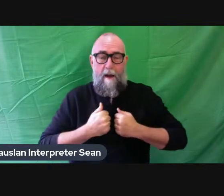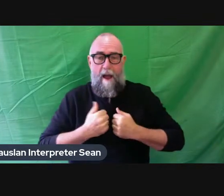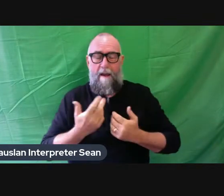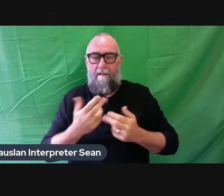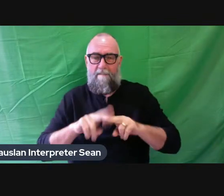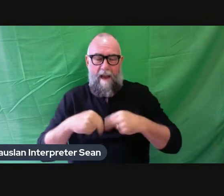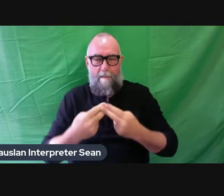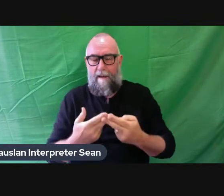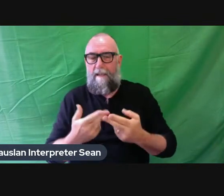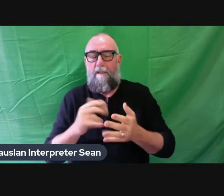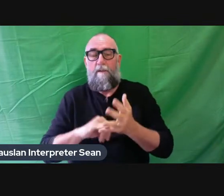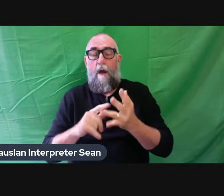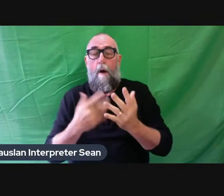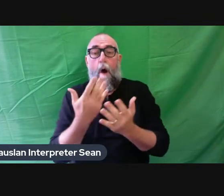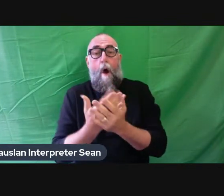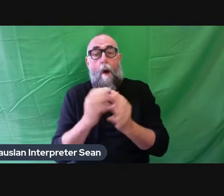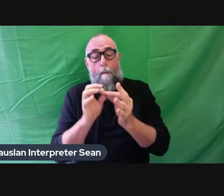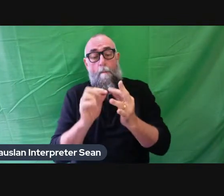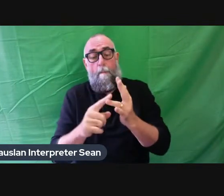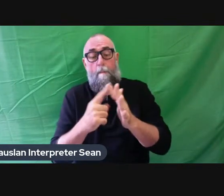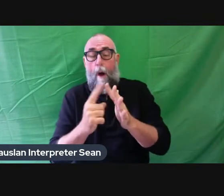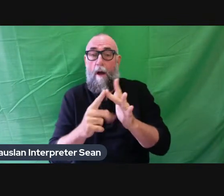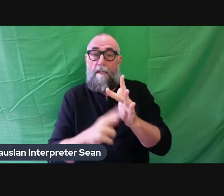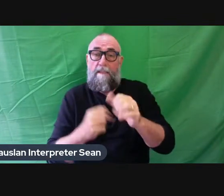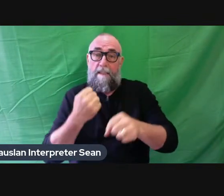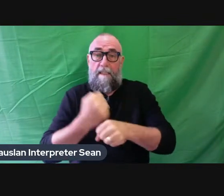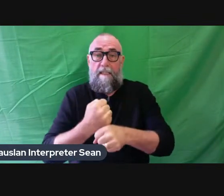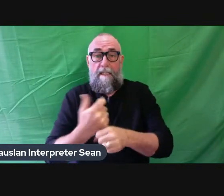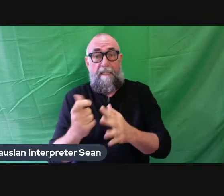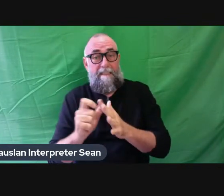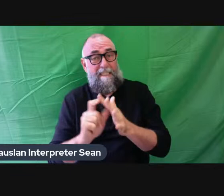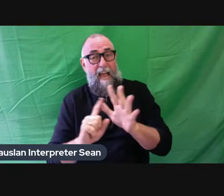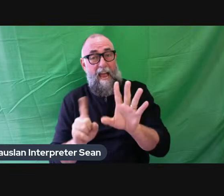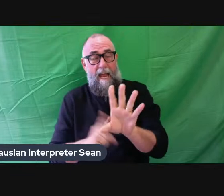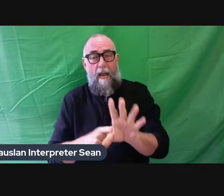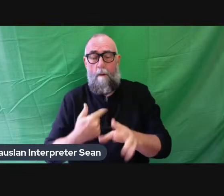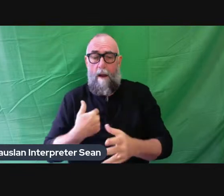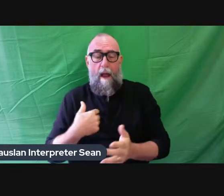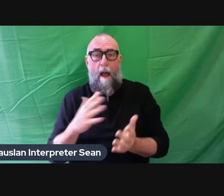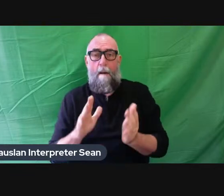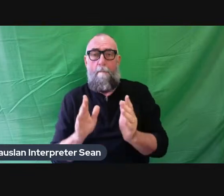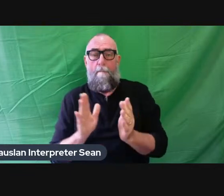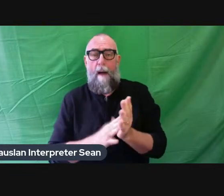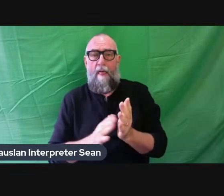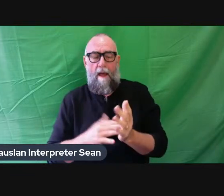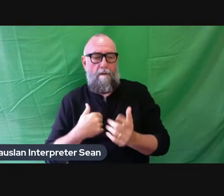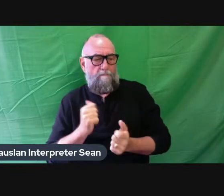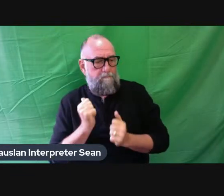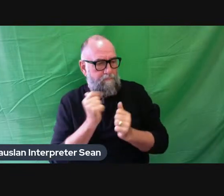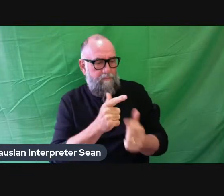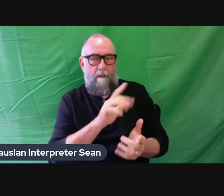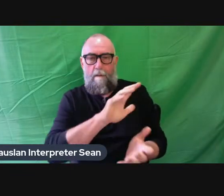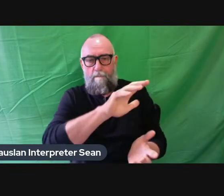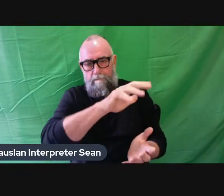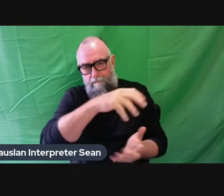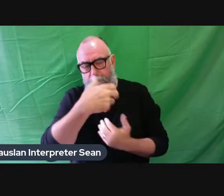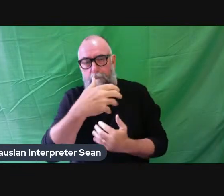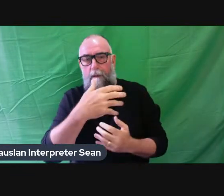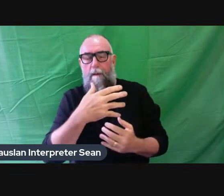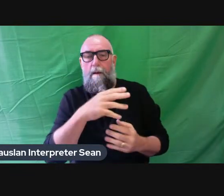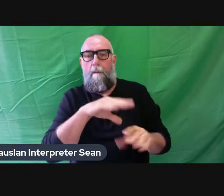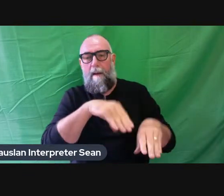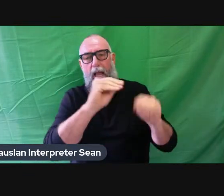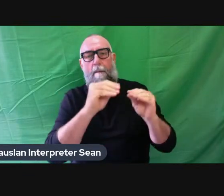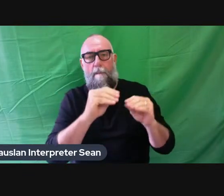Day, we went and picked my mum up and we collected her to come back to Newcastle. My mum had actually spent the last decade caring for